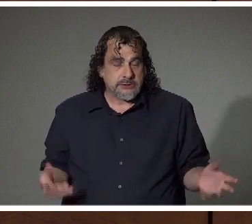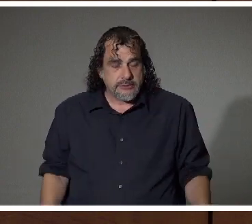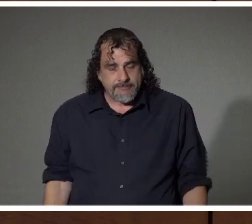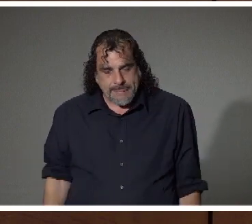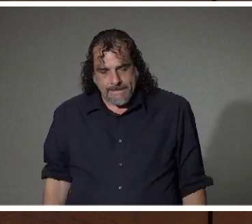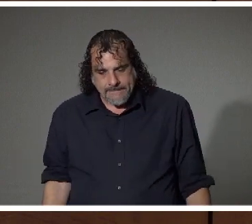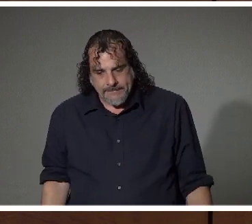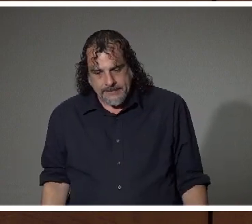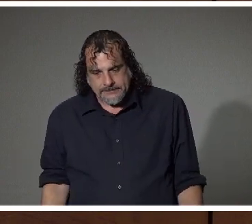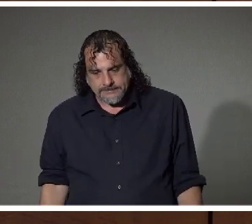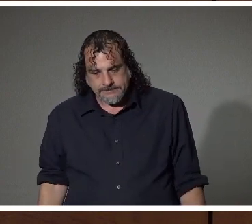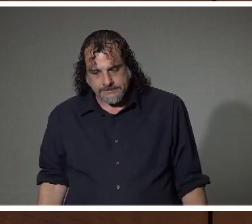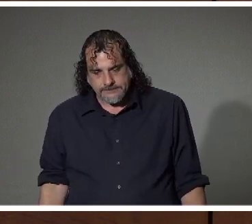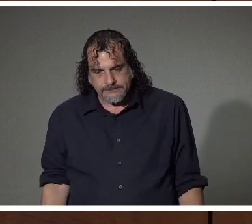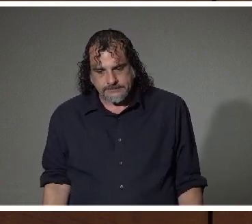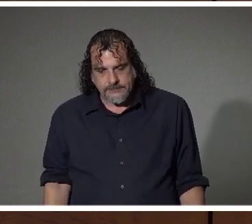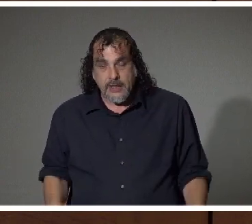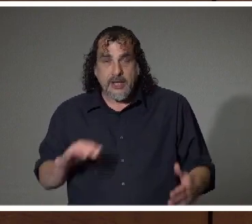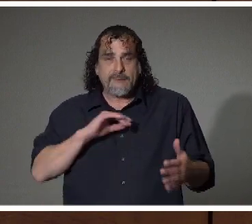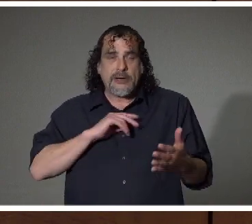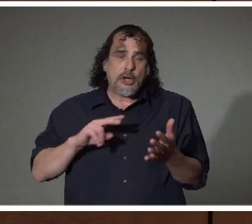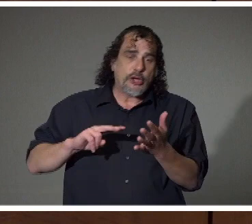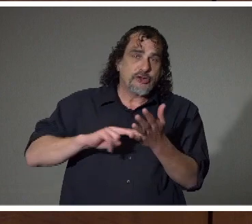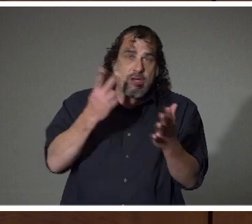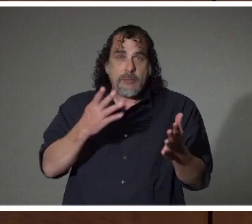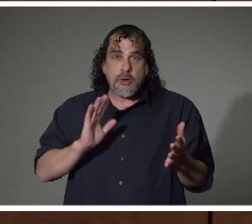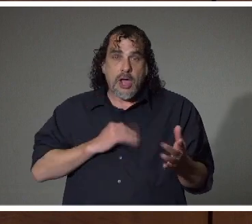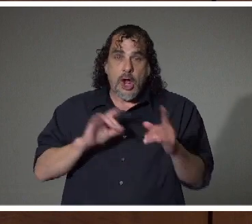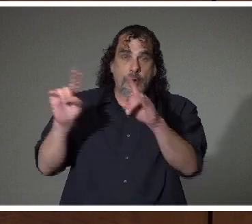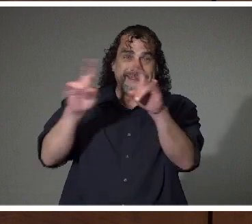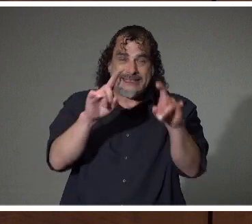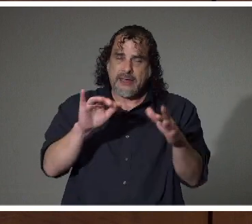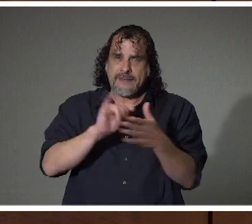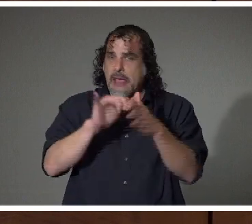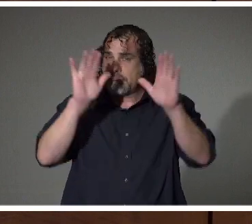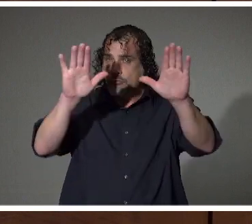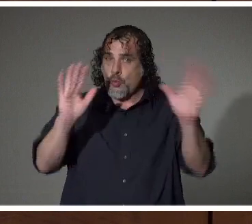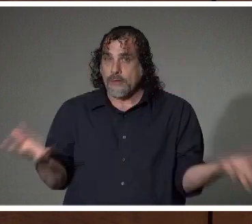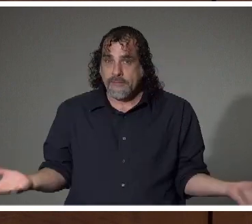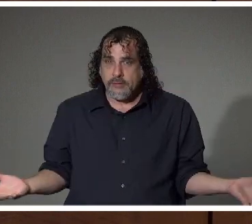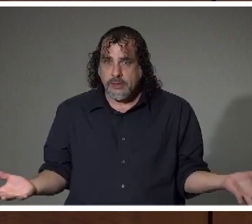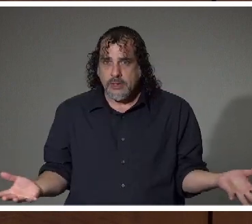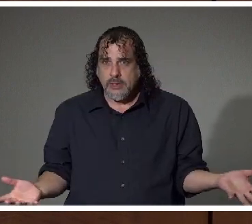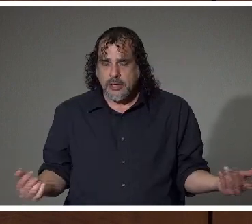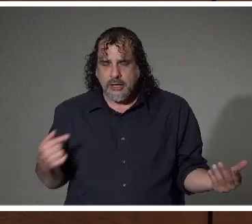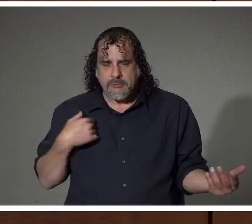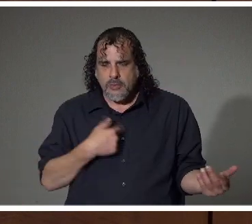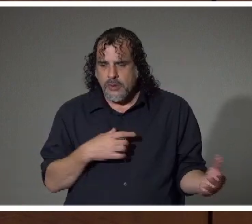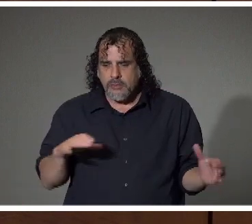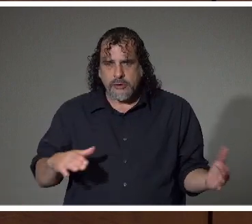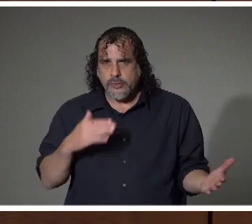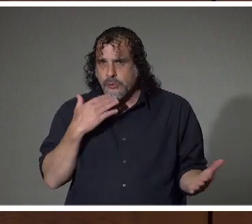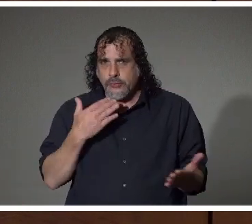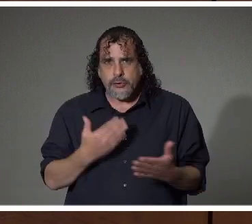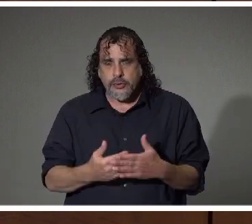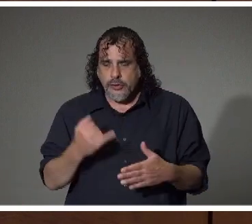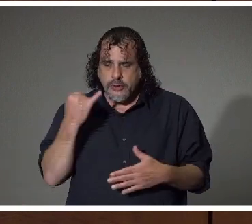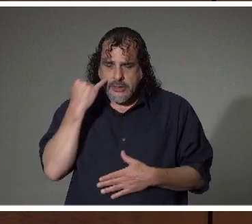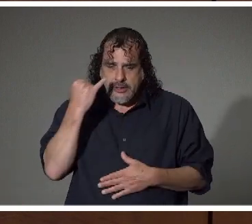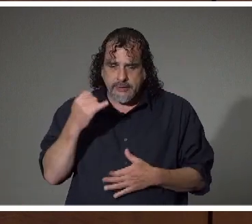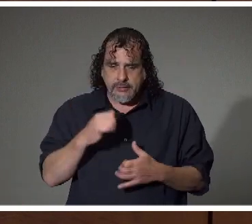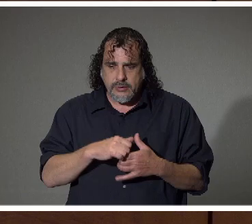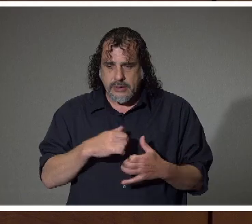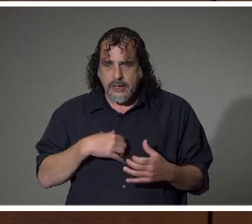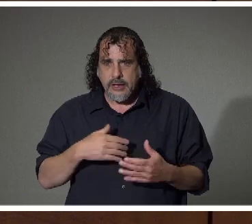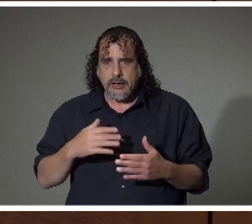I think if we could, basically double our capacity, that would be wonderful. But we would do so well if we could have